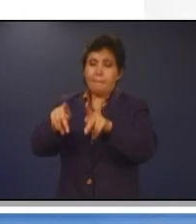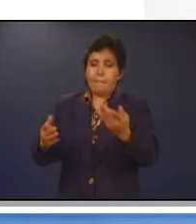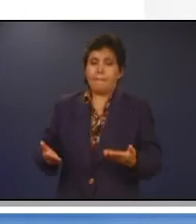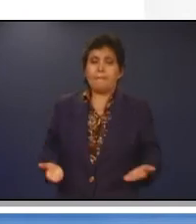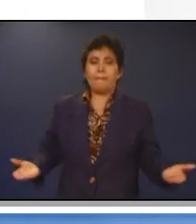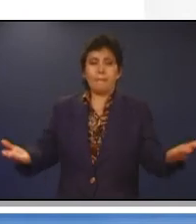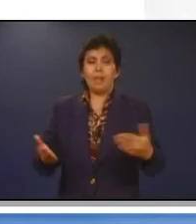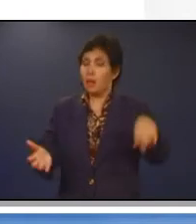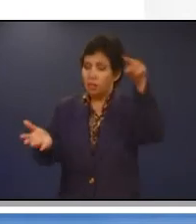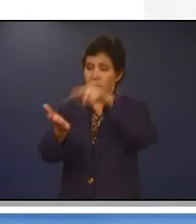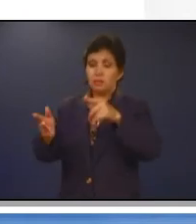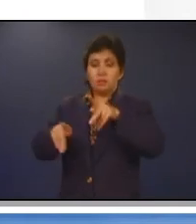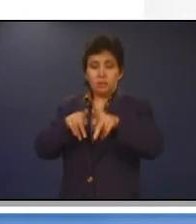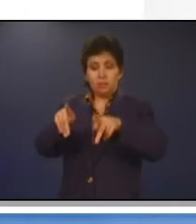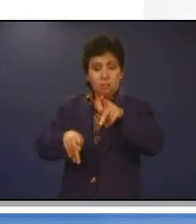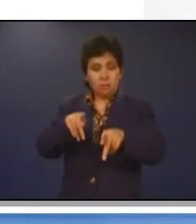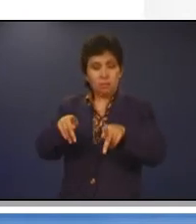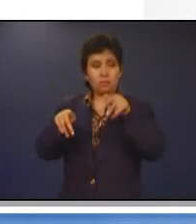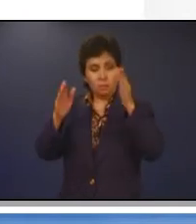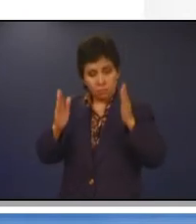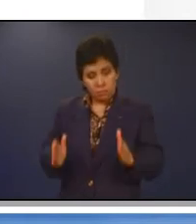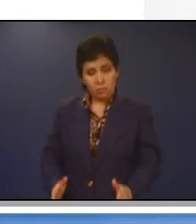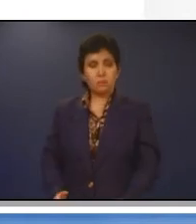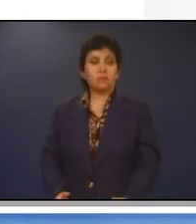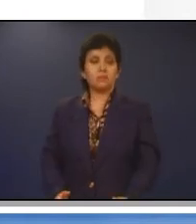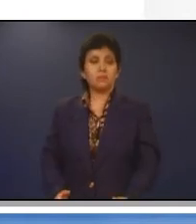here. Yep. This person